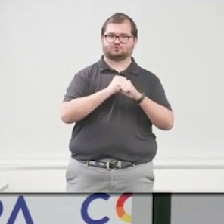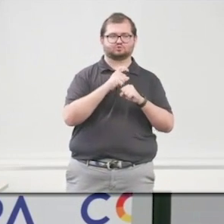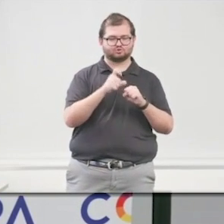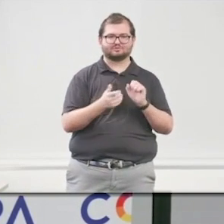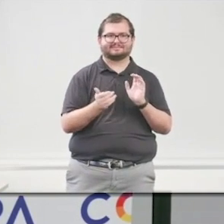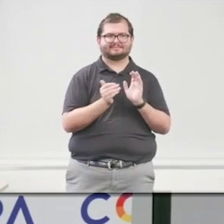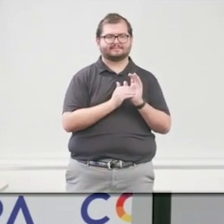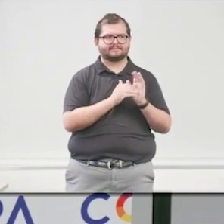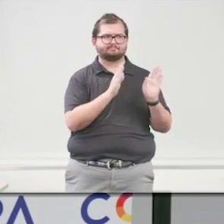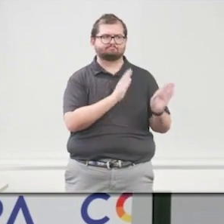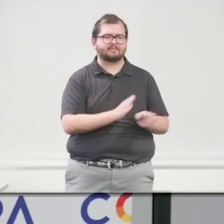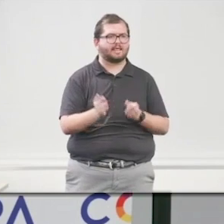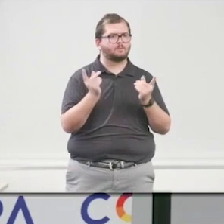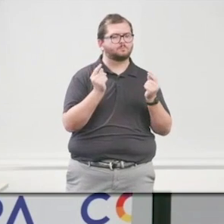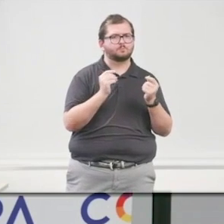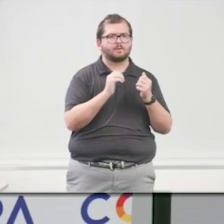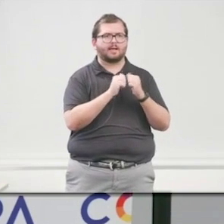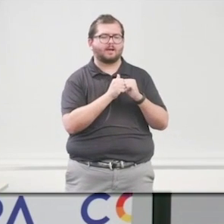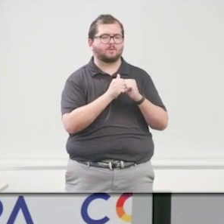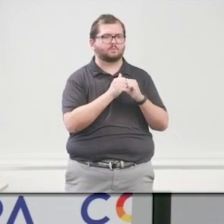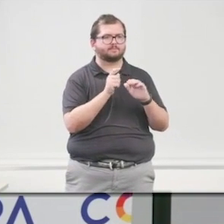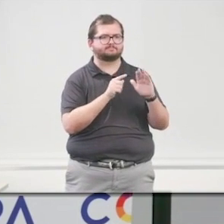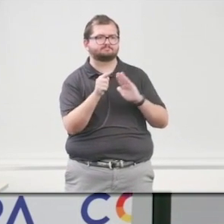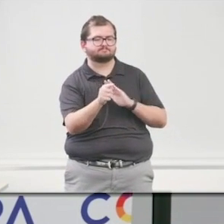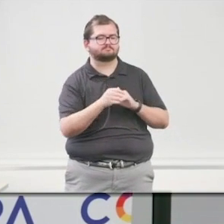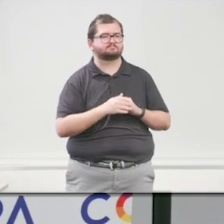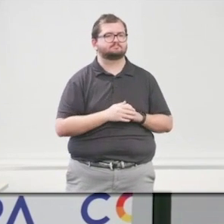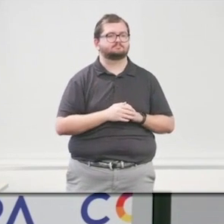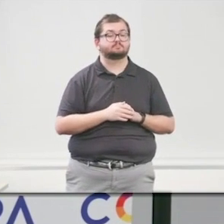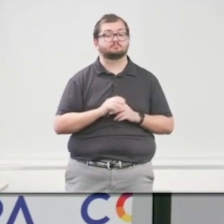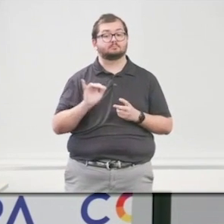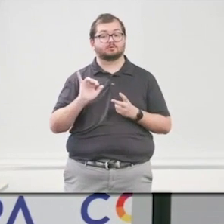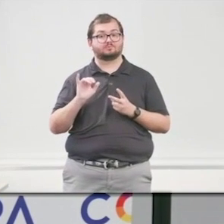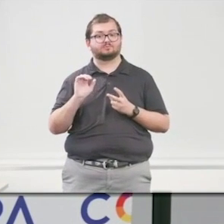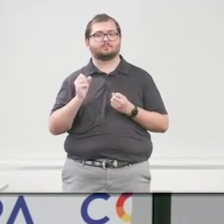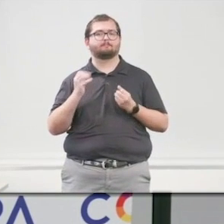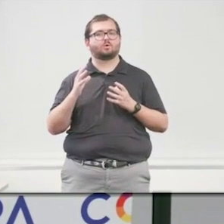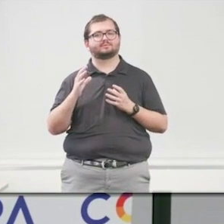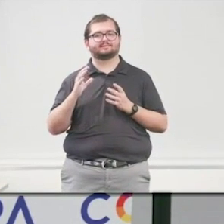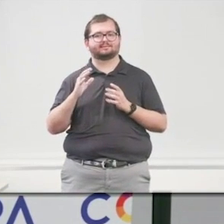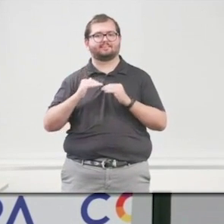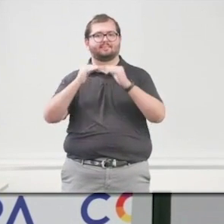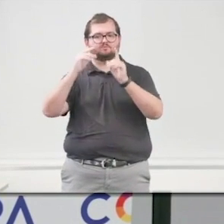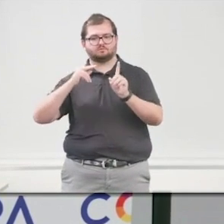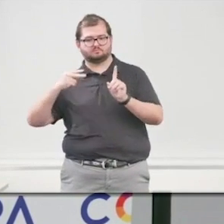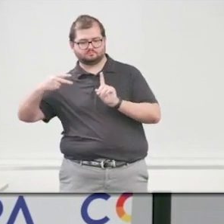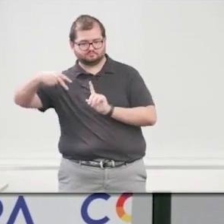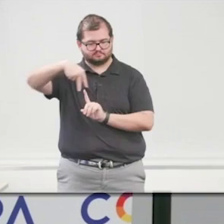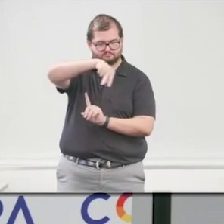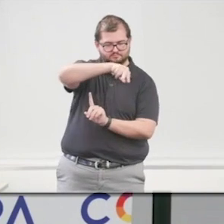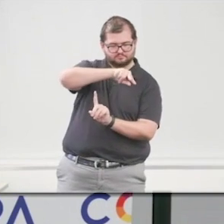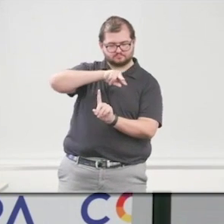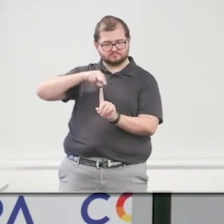really critical. But as I mentioned, having that multi-dimensional plan, so really looking at it from many